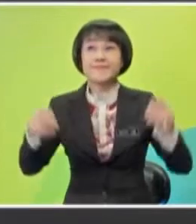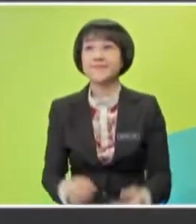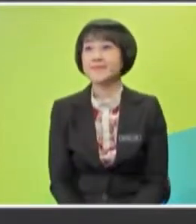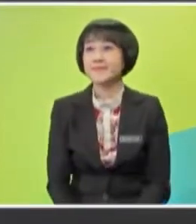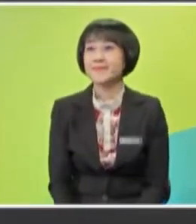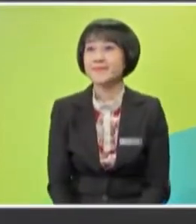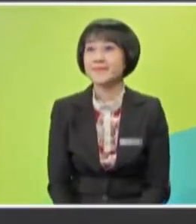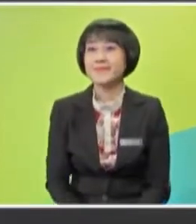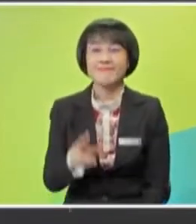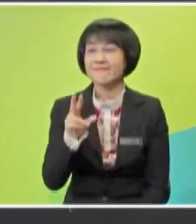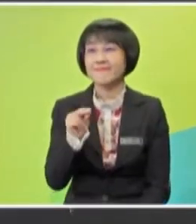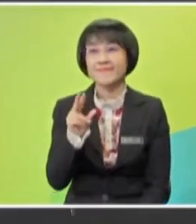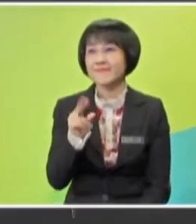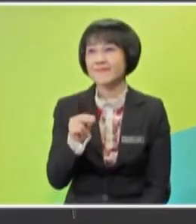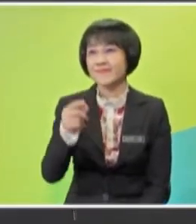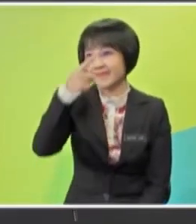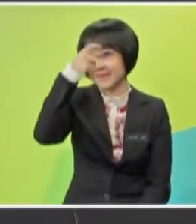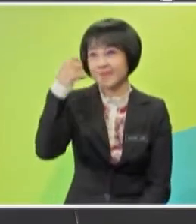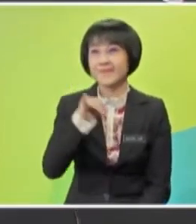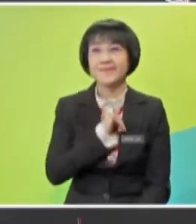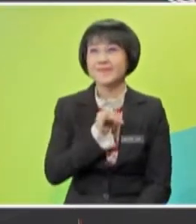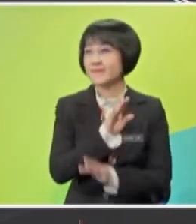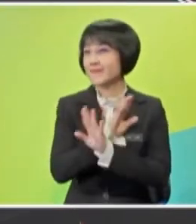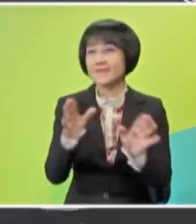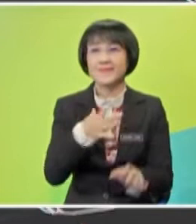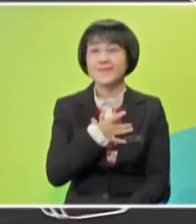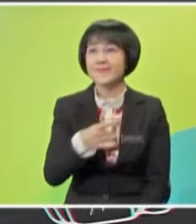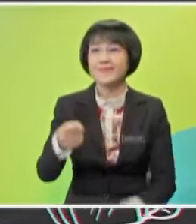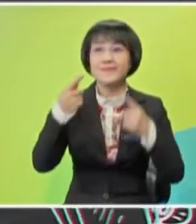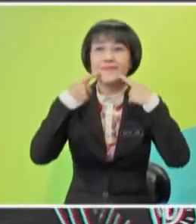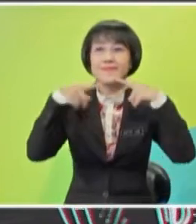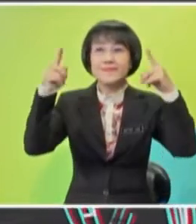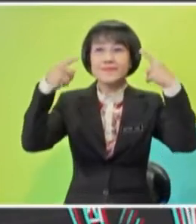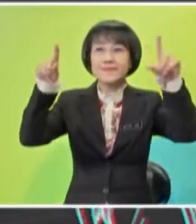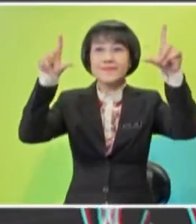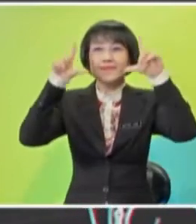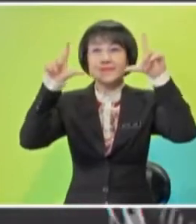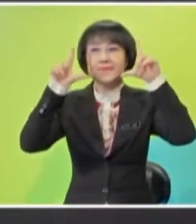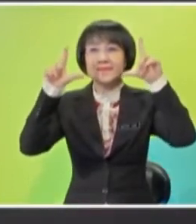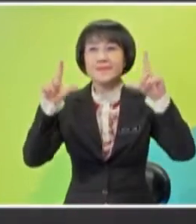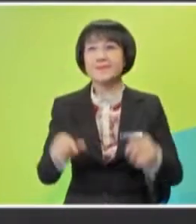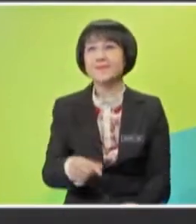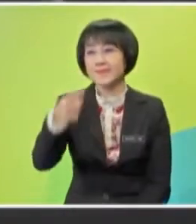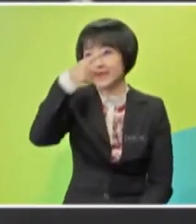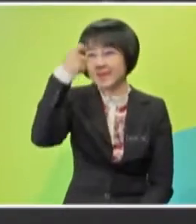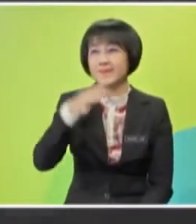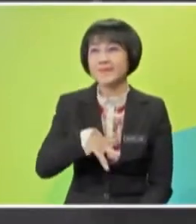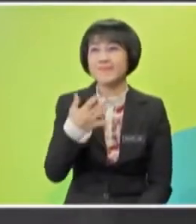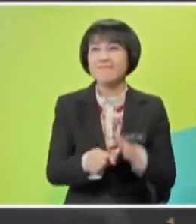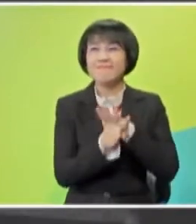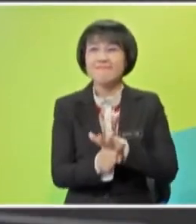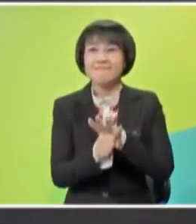No, I didn't, because I don't really like to be popular, and it will give me pressure to maintain my